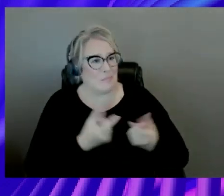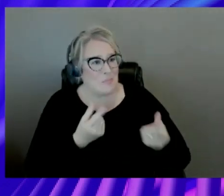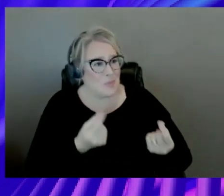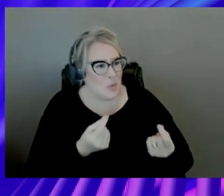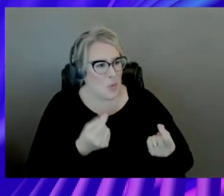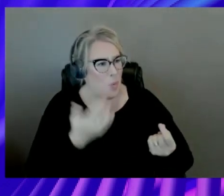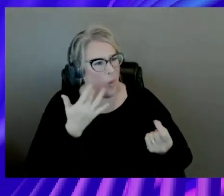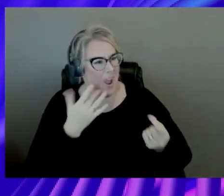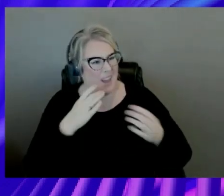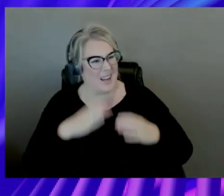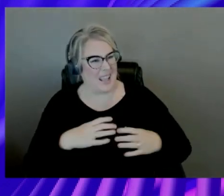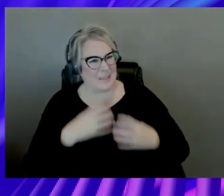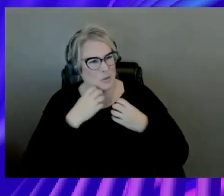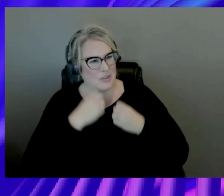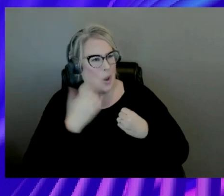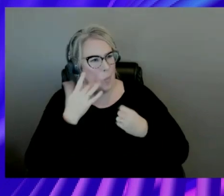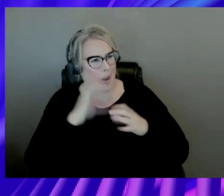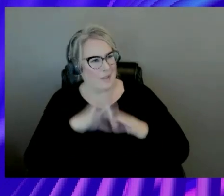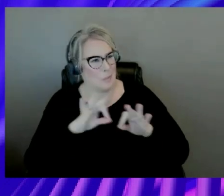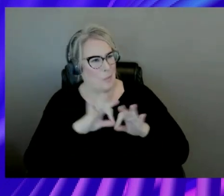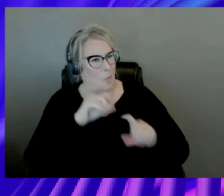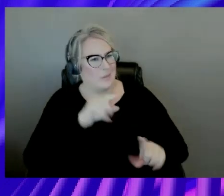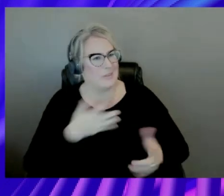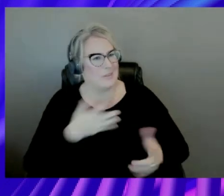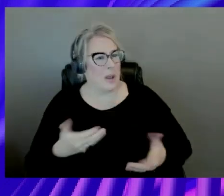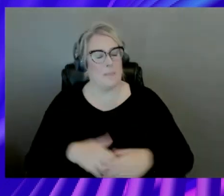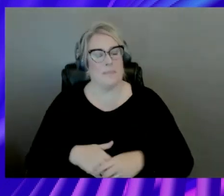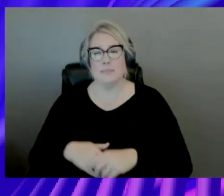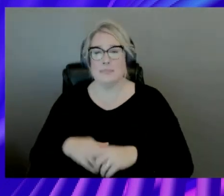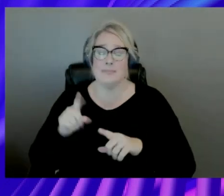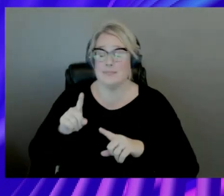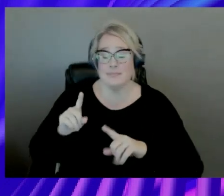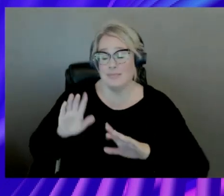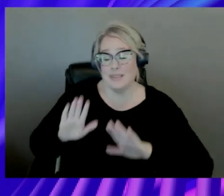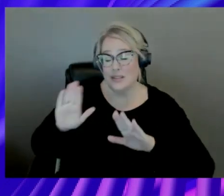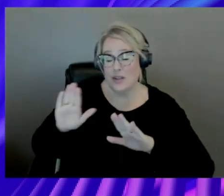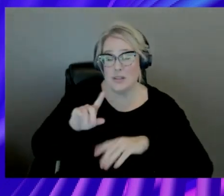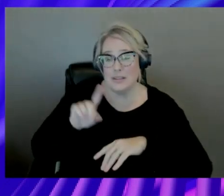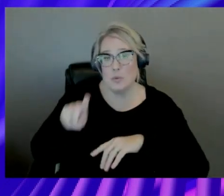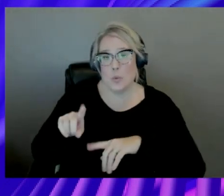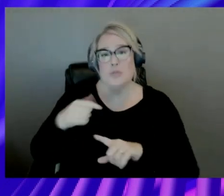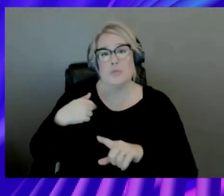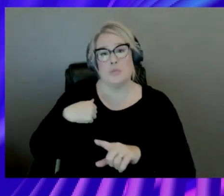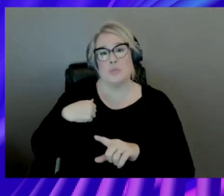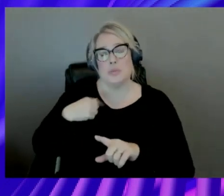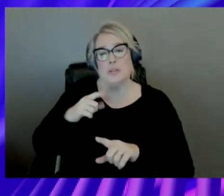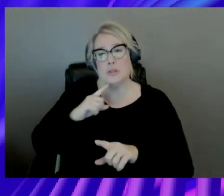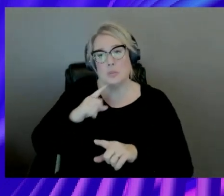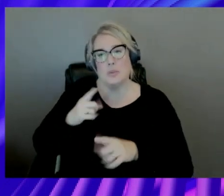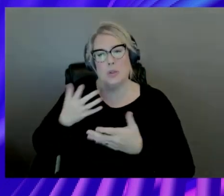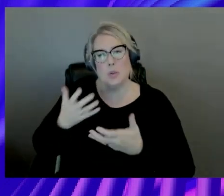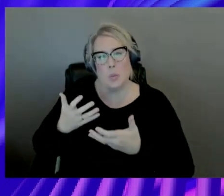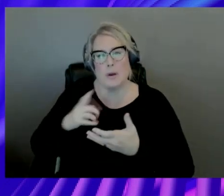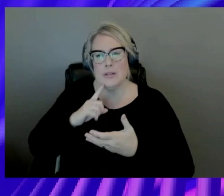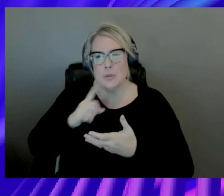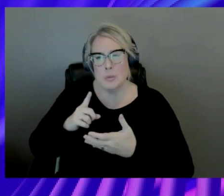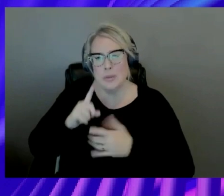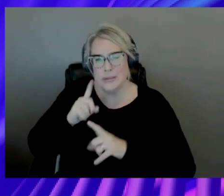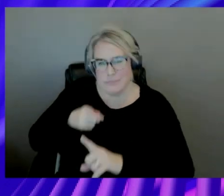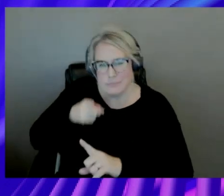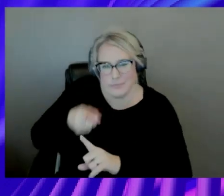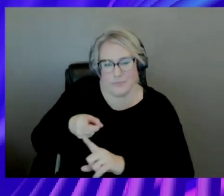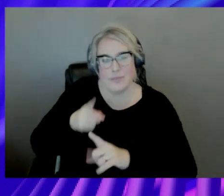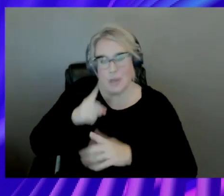is it important to them? Well, awesome questions, because we really like to drill down into the research